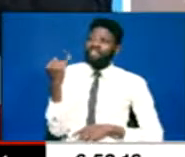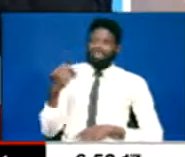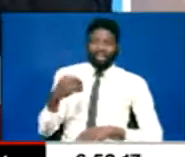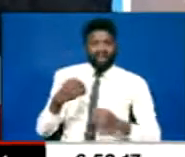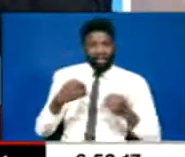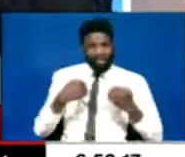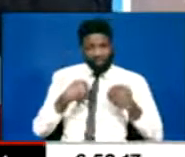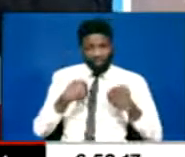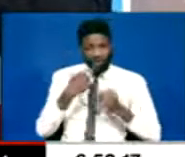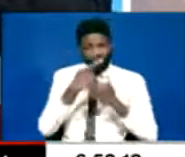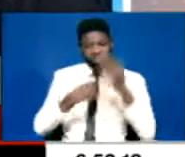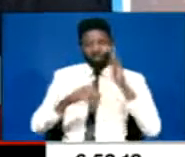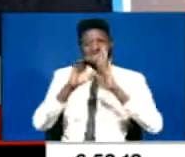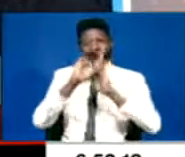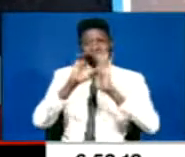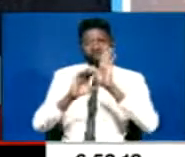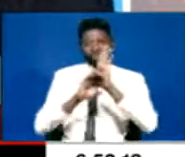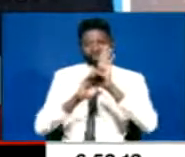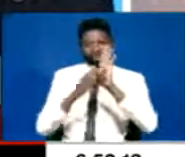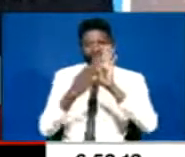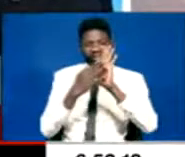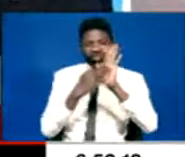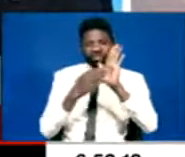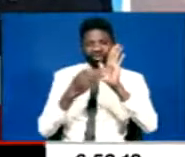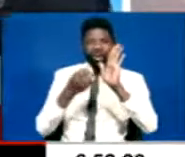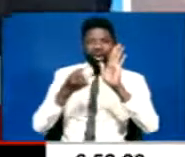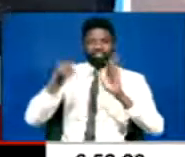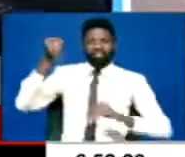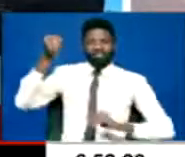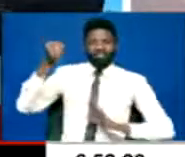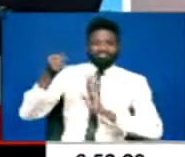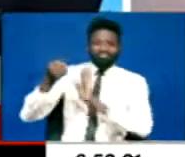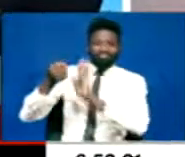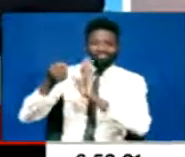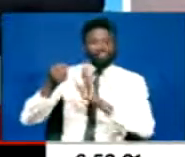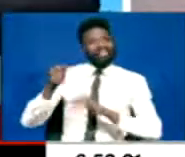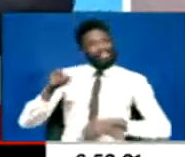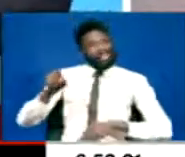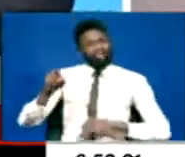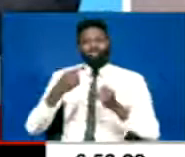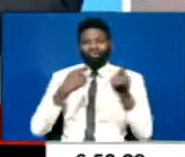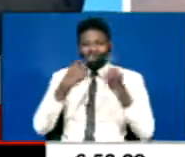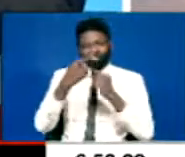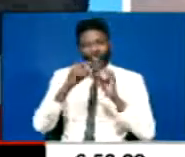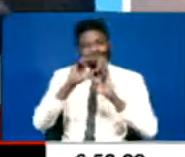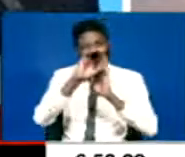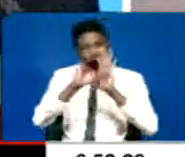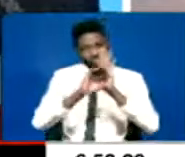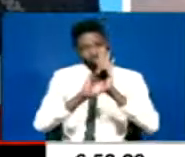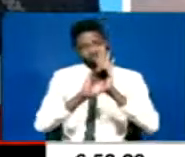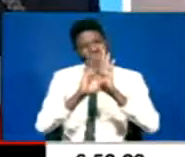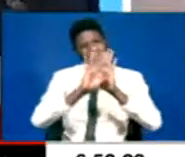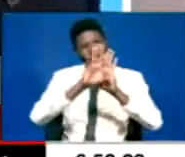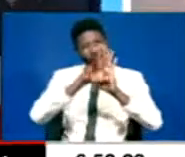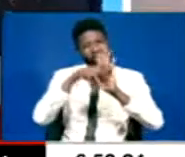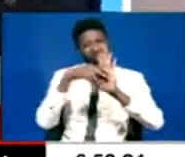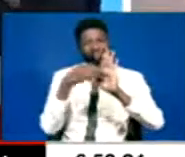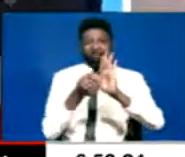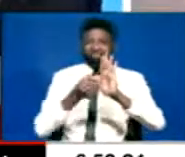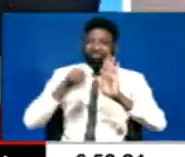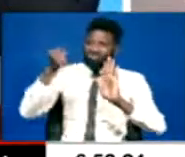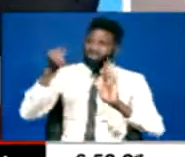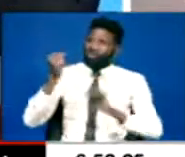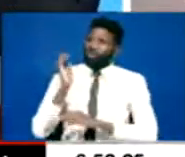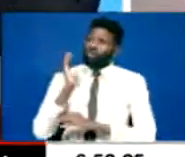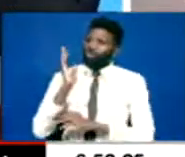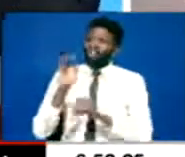suspending the constitution, because I think he's really mentioned that about suspending the constitution and then the execution of the